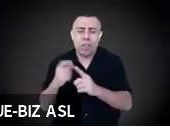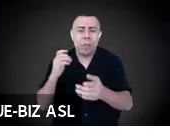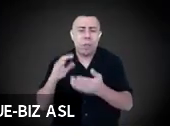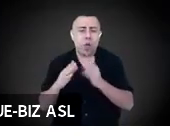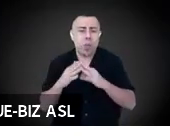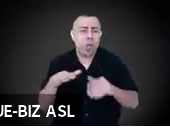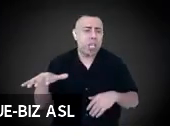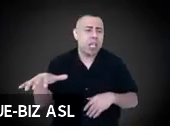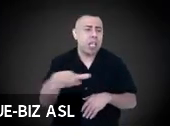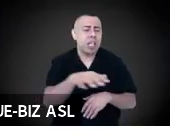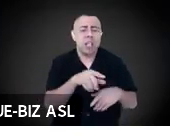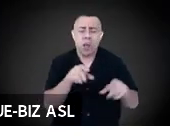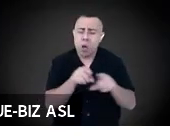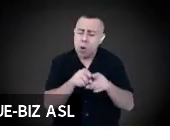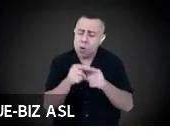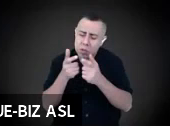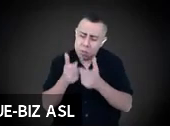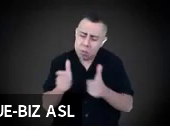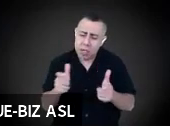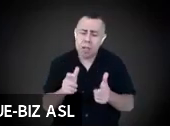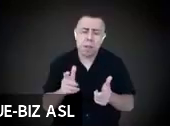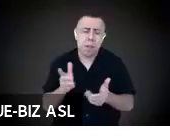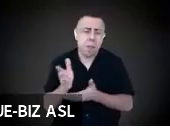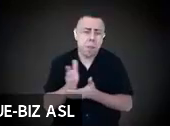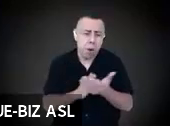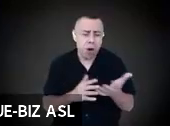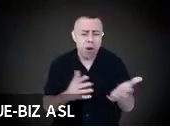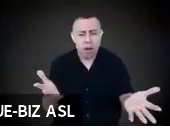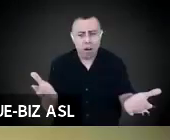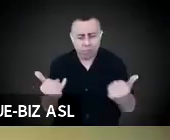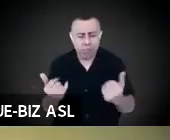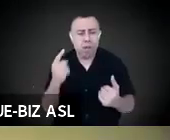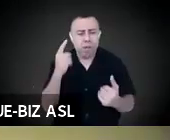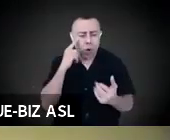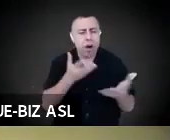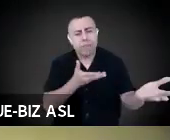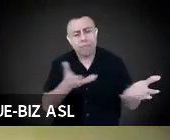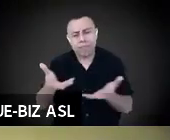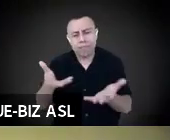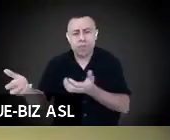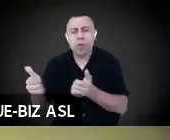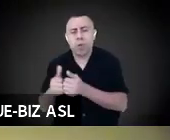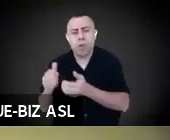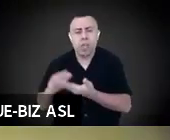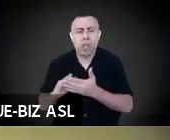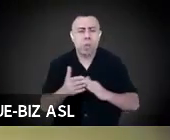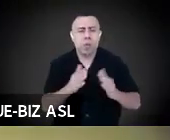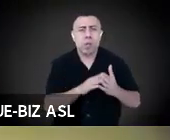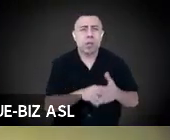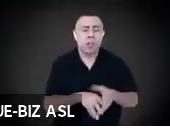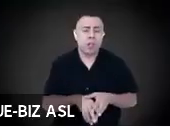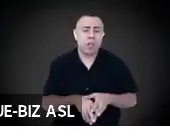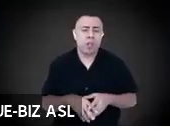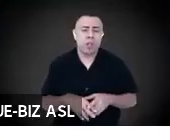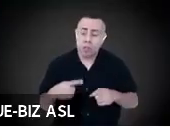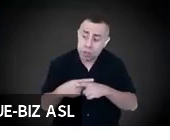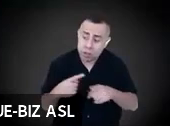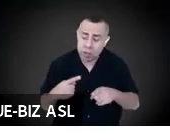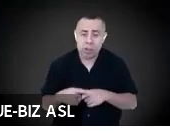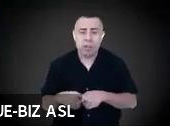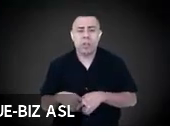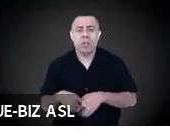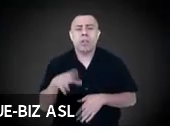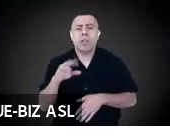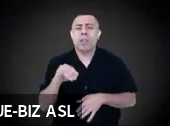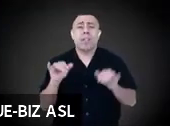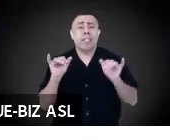big part that we can use to engage a community. Mm. Yeah. And like I said, I don't want to hear police talk.